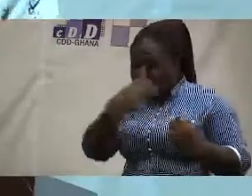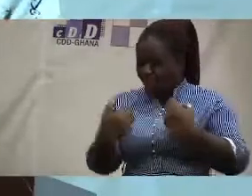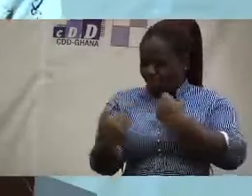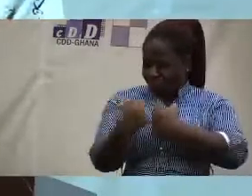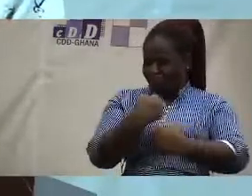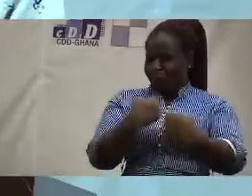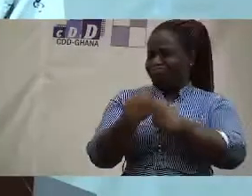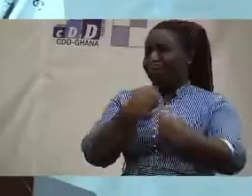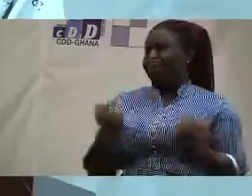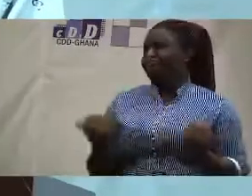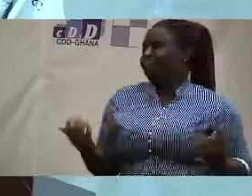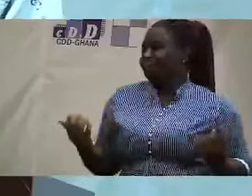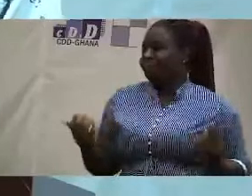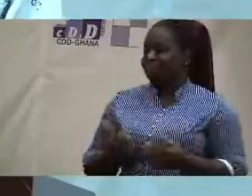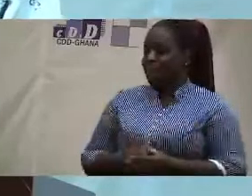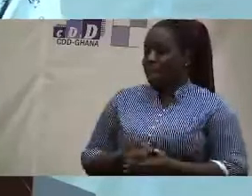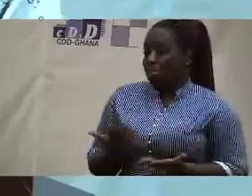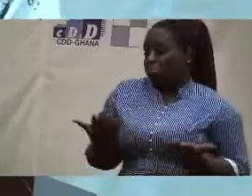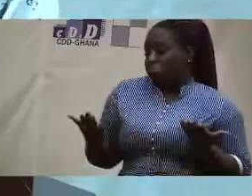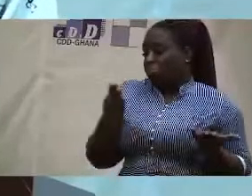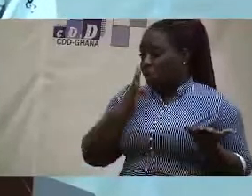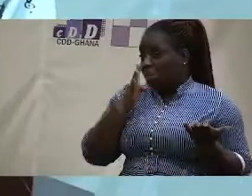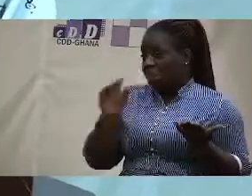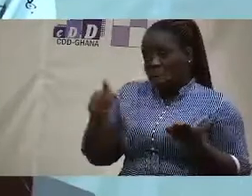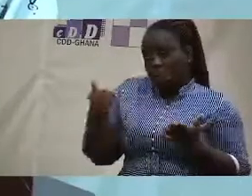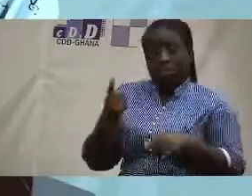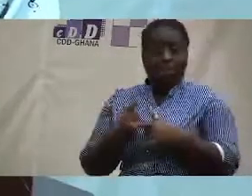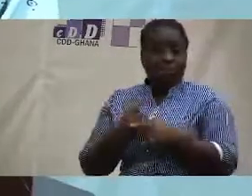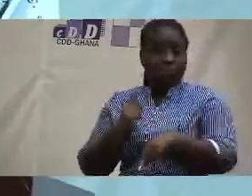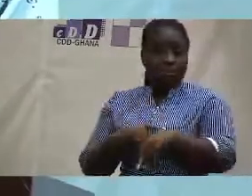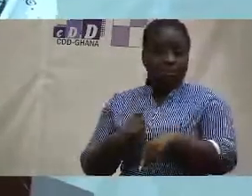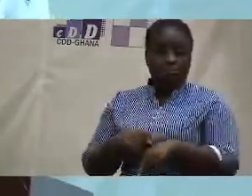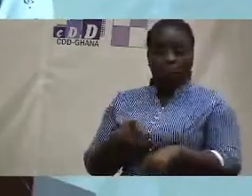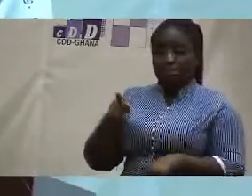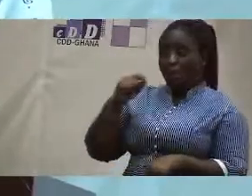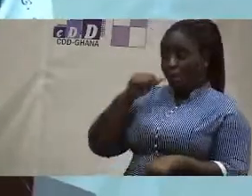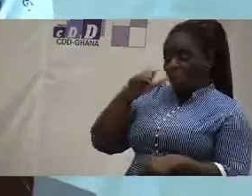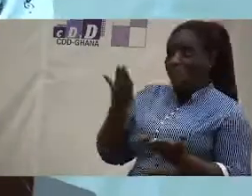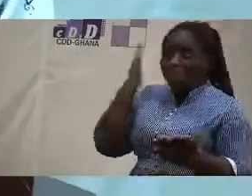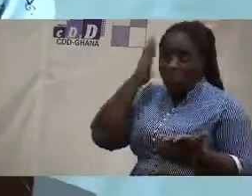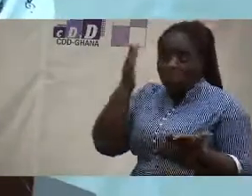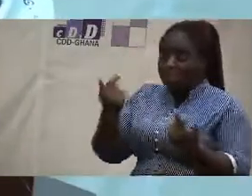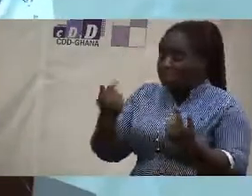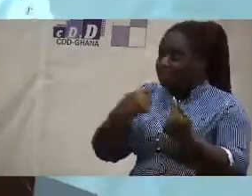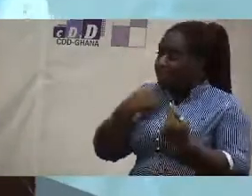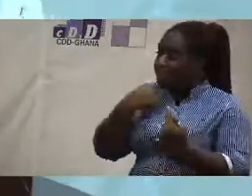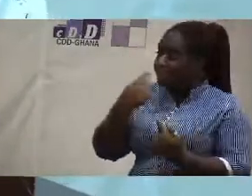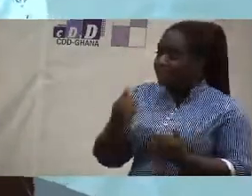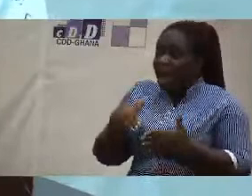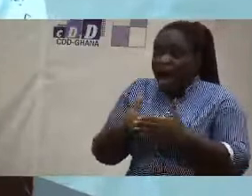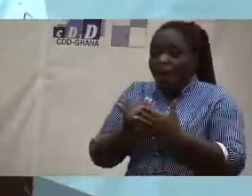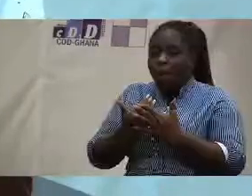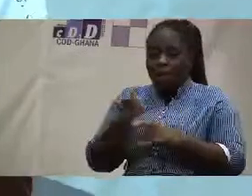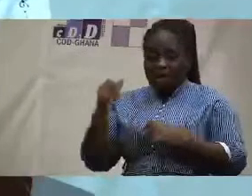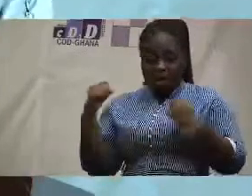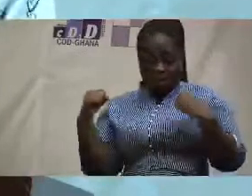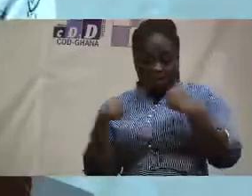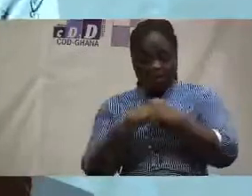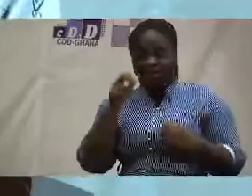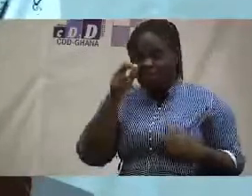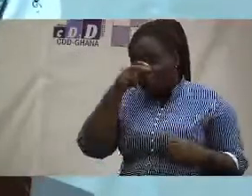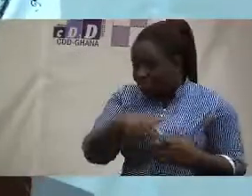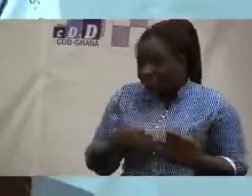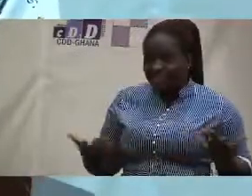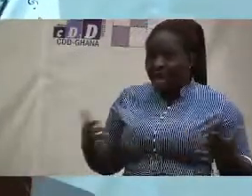back. Maybe another time, Idayat might tell us how she fought corruption and how